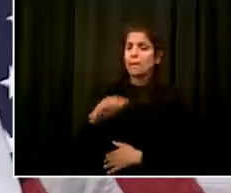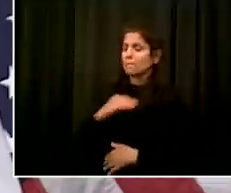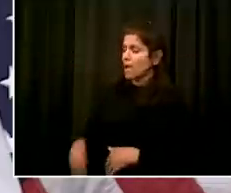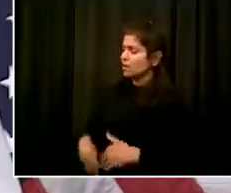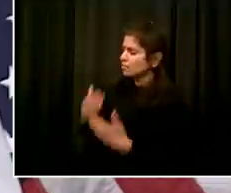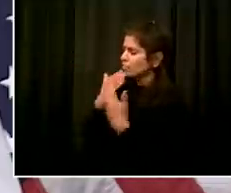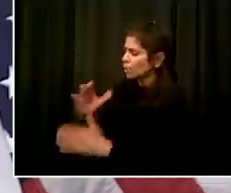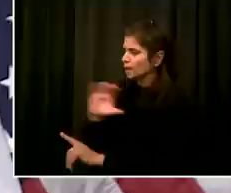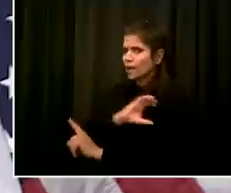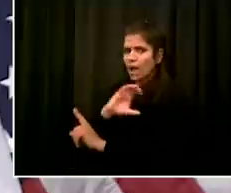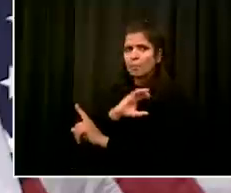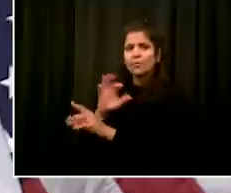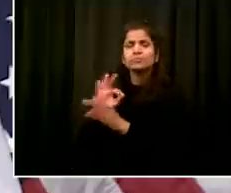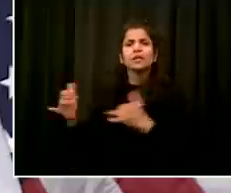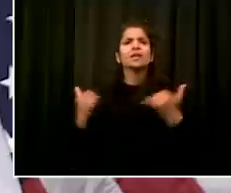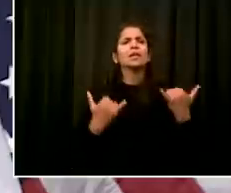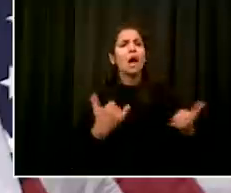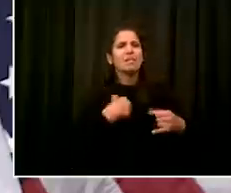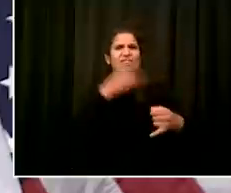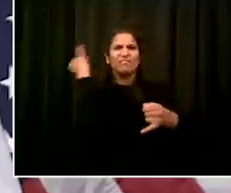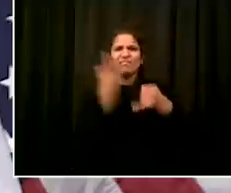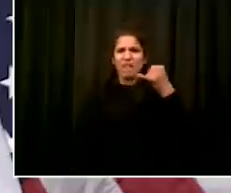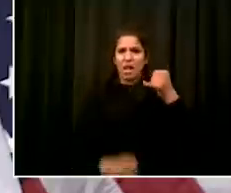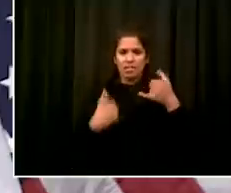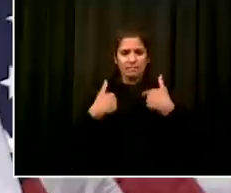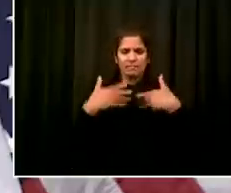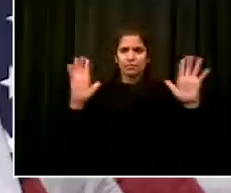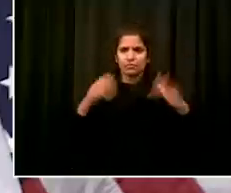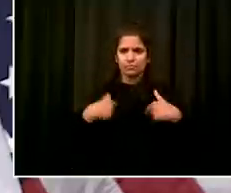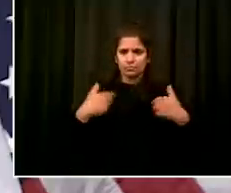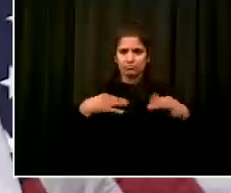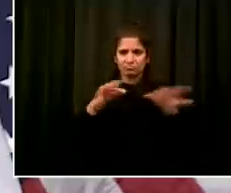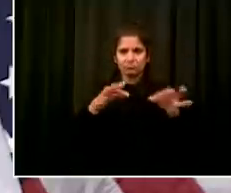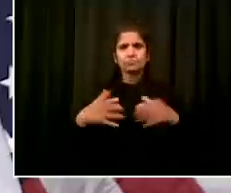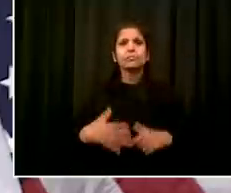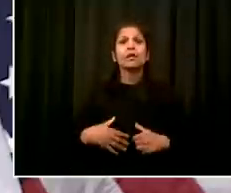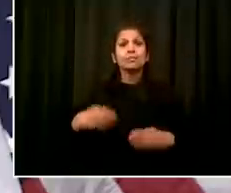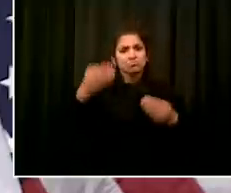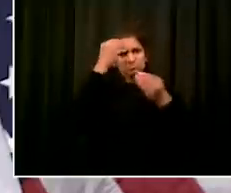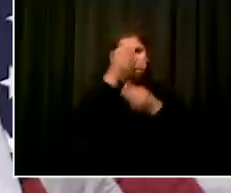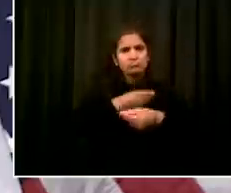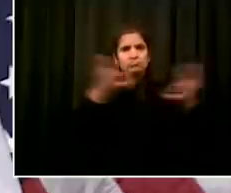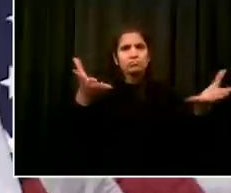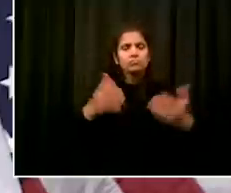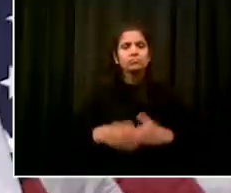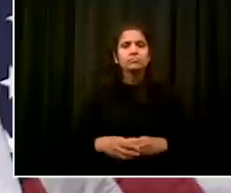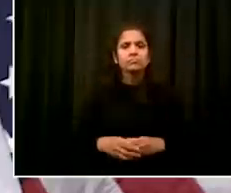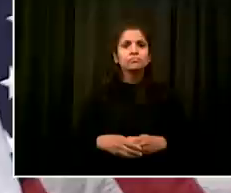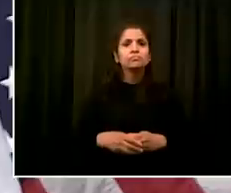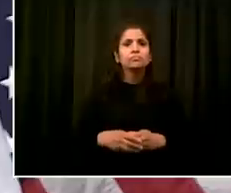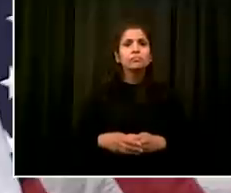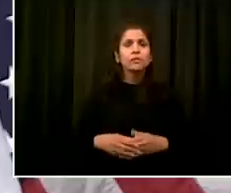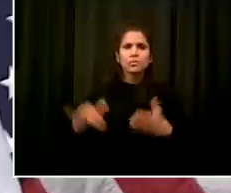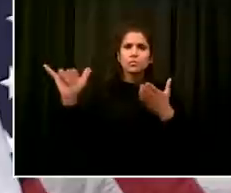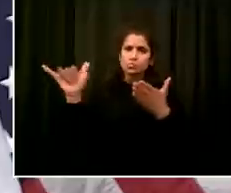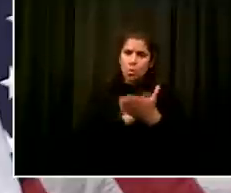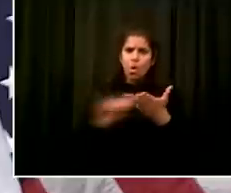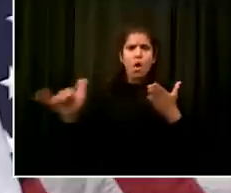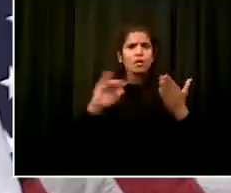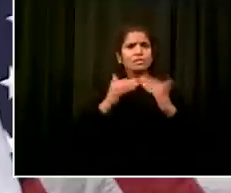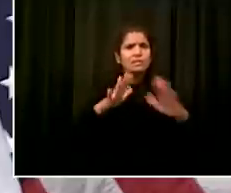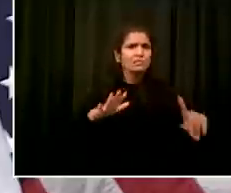People in New York City, that's who I have faith in. There are people trying to divide us. There are people coming from outside this